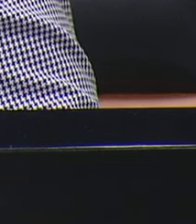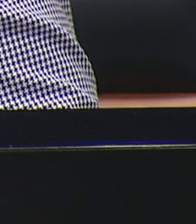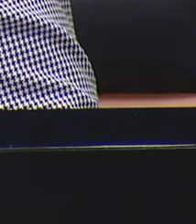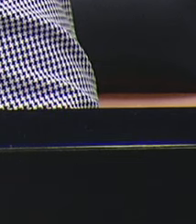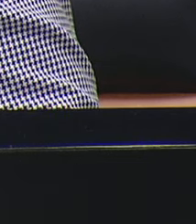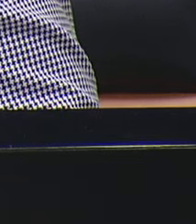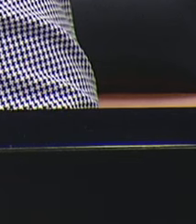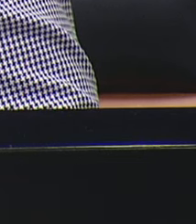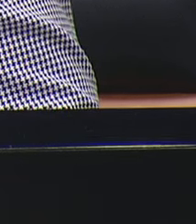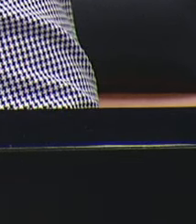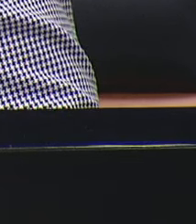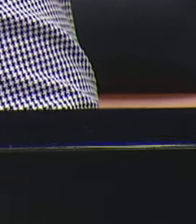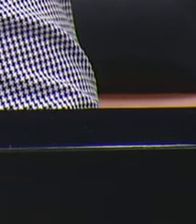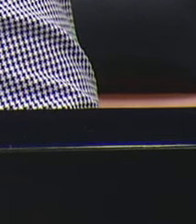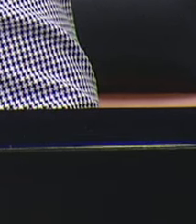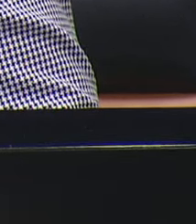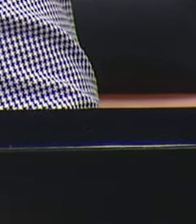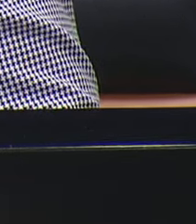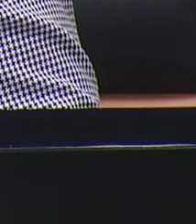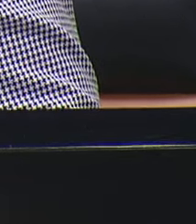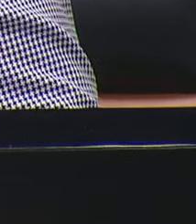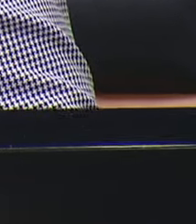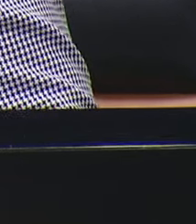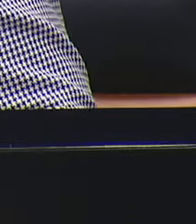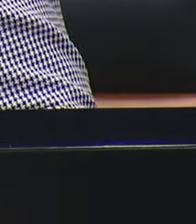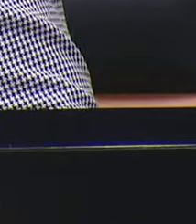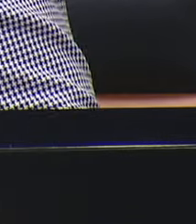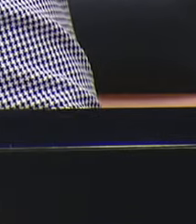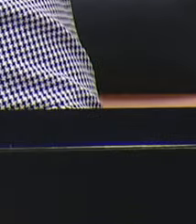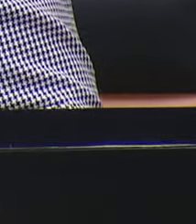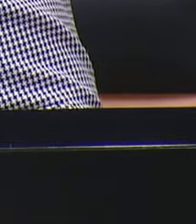is dark, you may still press, it will reflect.